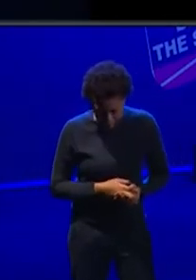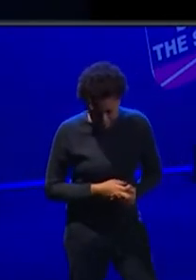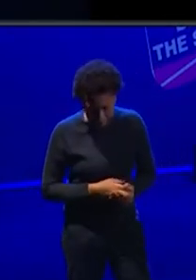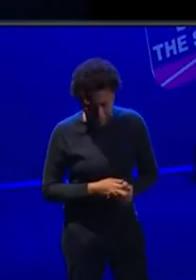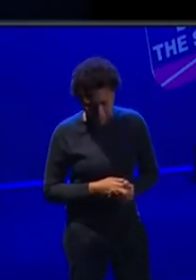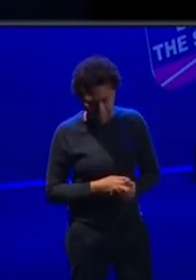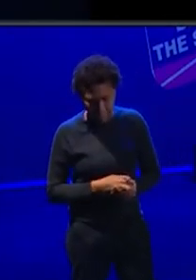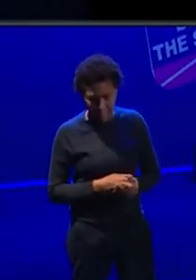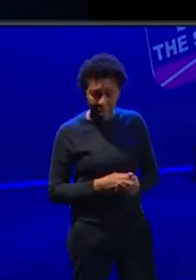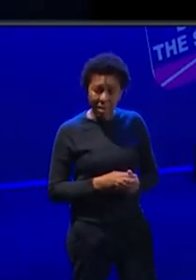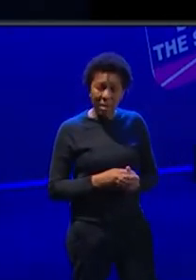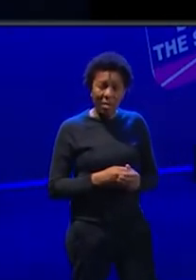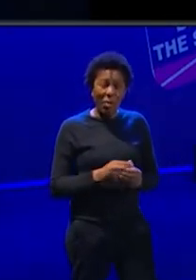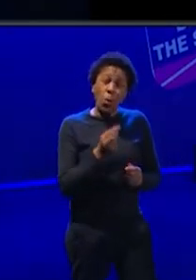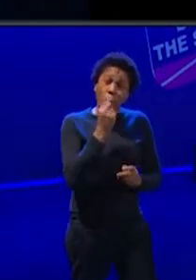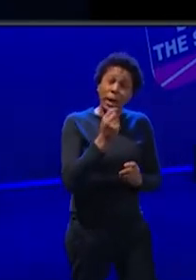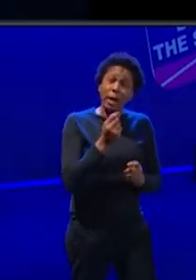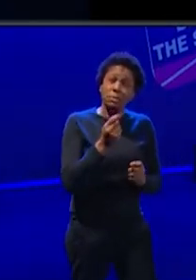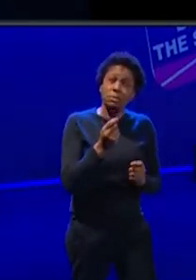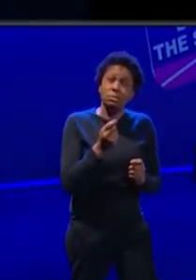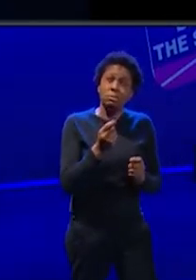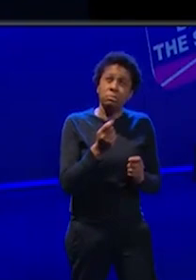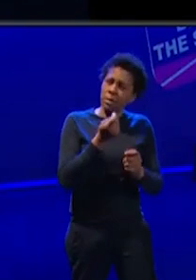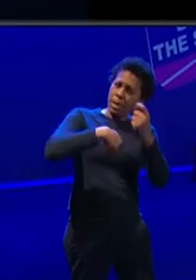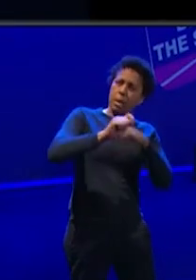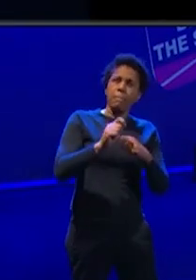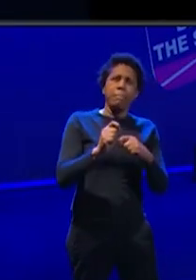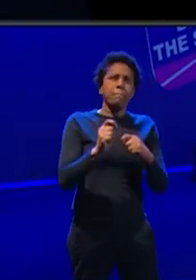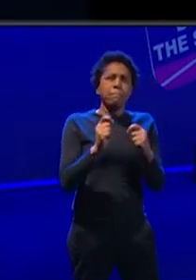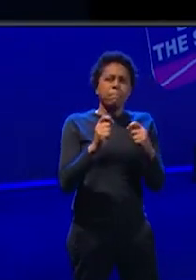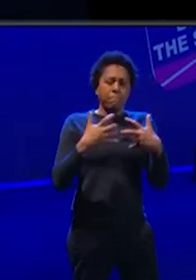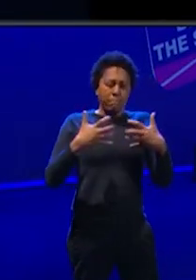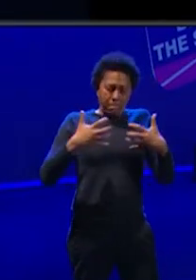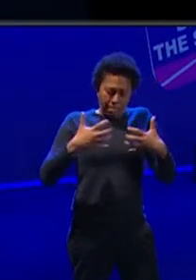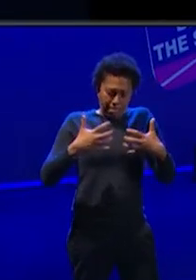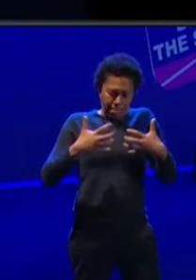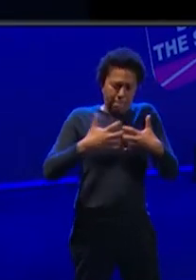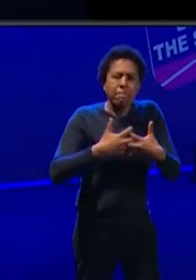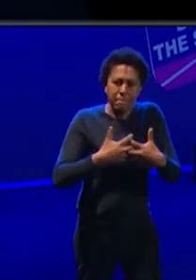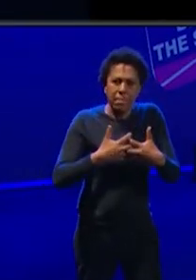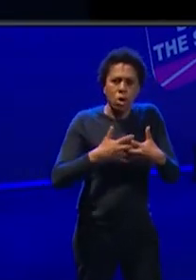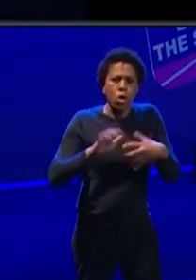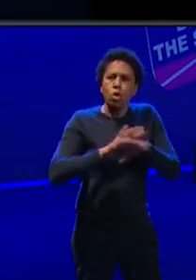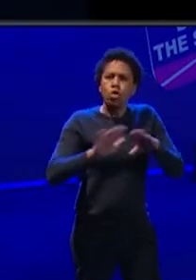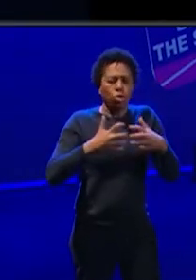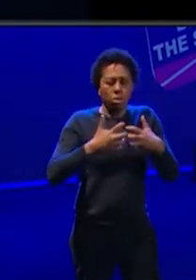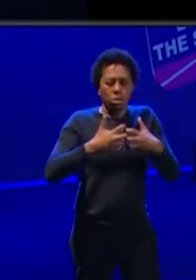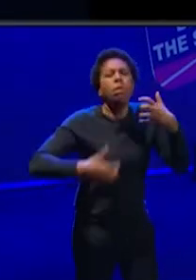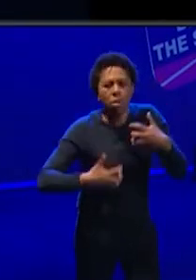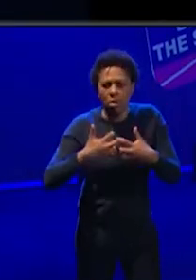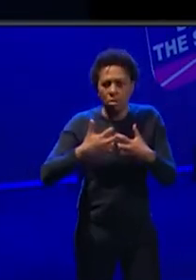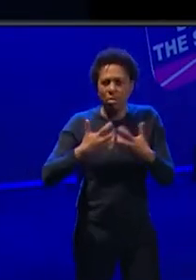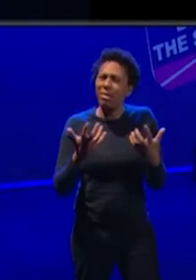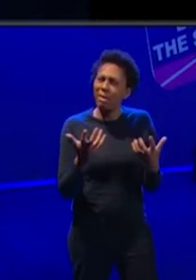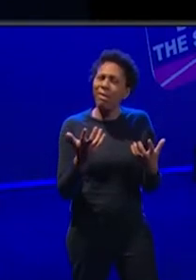make us more complete in a weird kind of way. And I think that's why. But I mean, there was a time, I don't, you